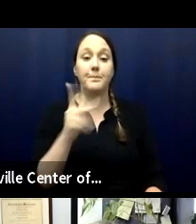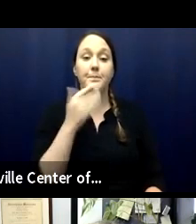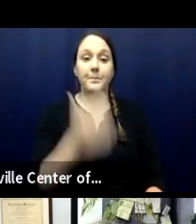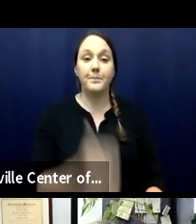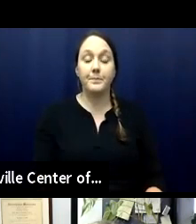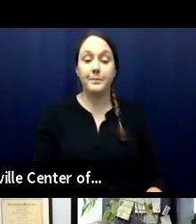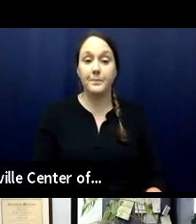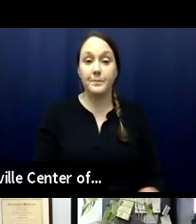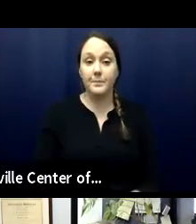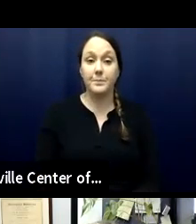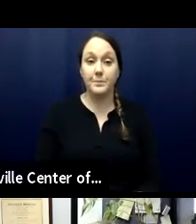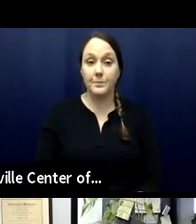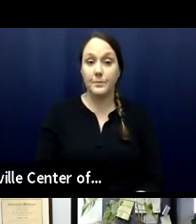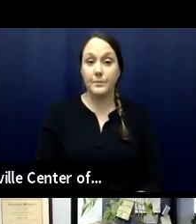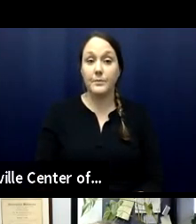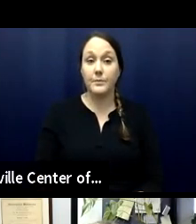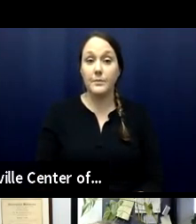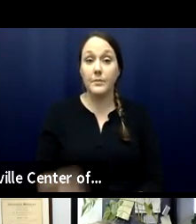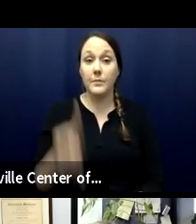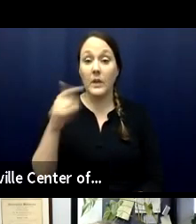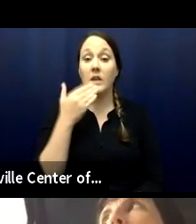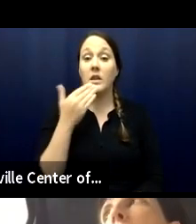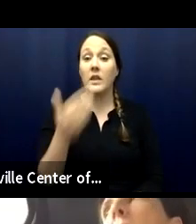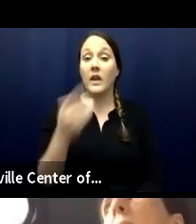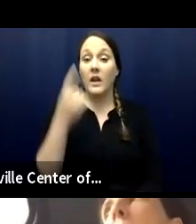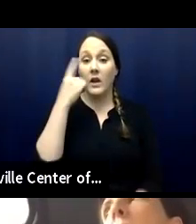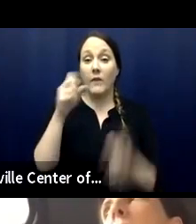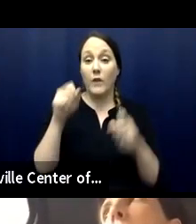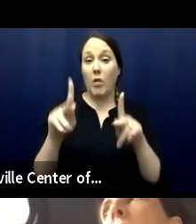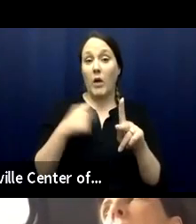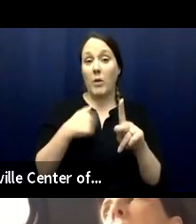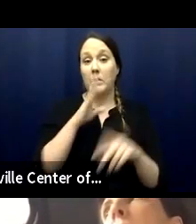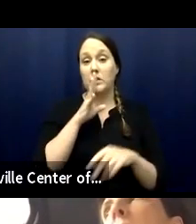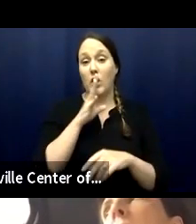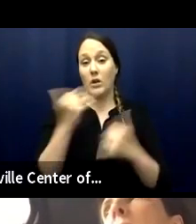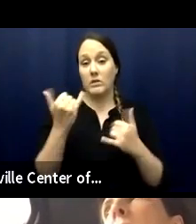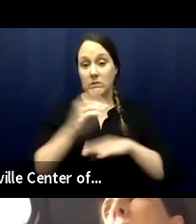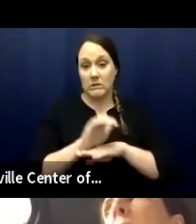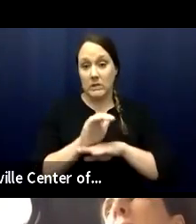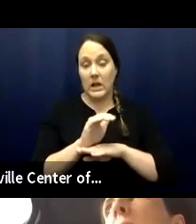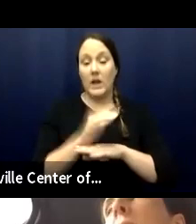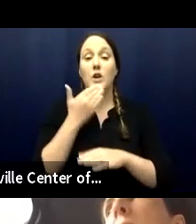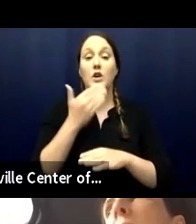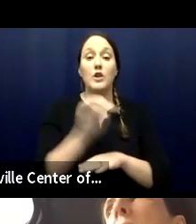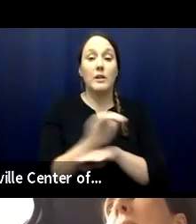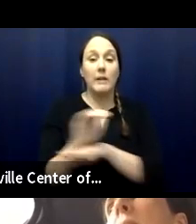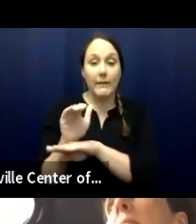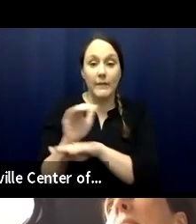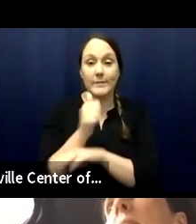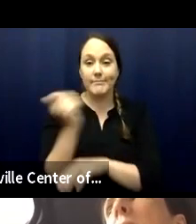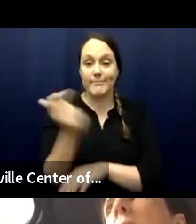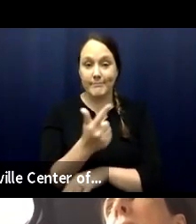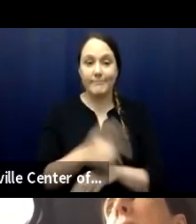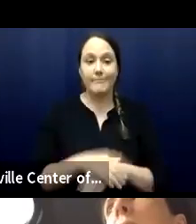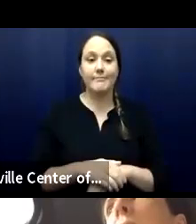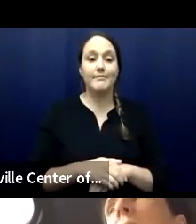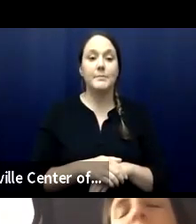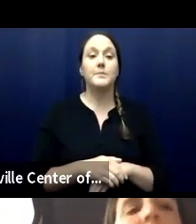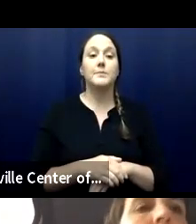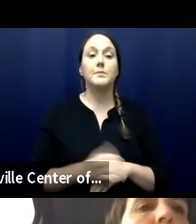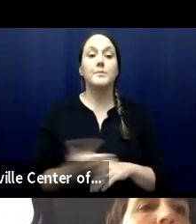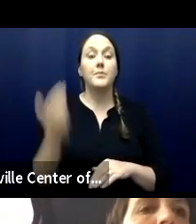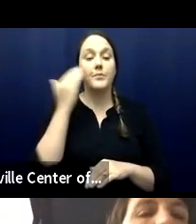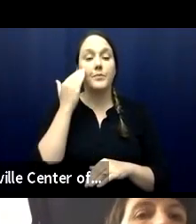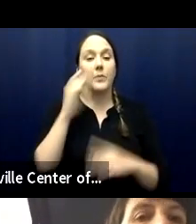Okay. Just thank you for allowing me to talk tonight, and good evening to everybody. You know,